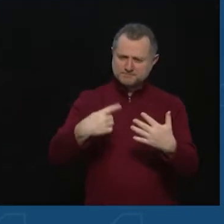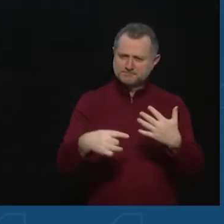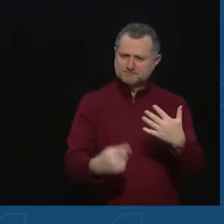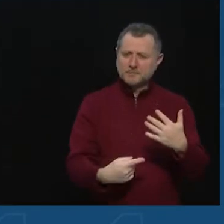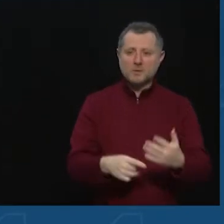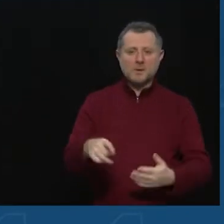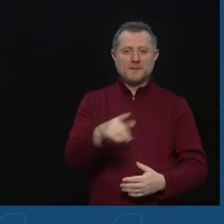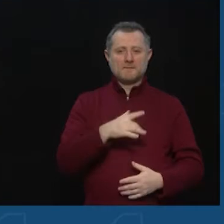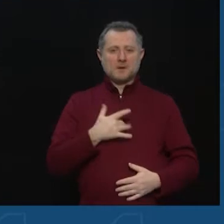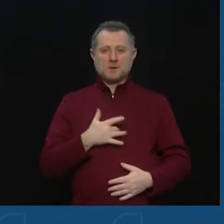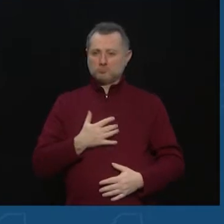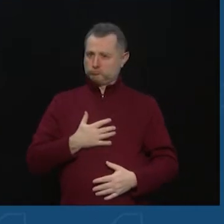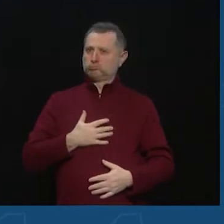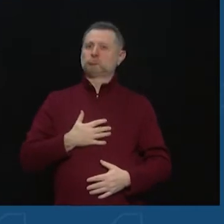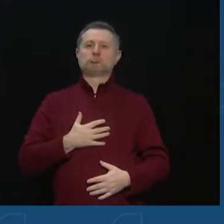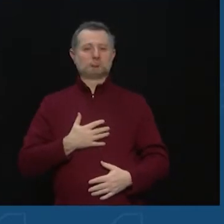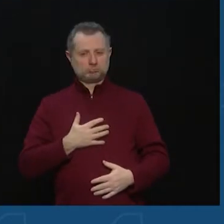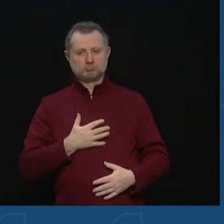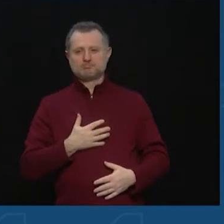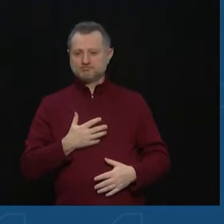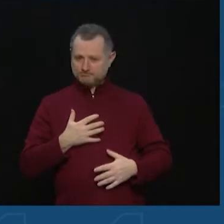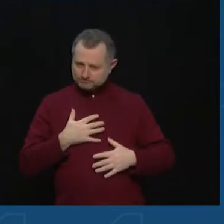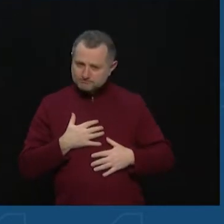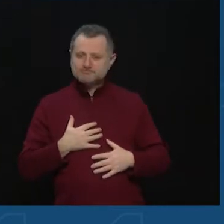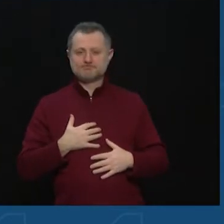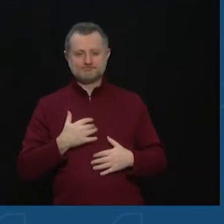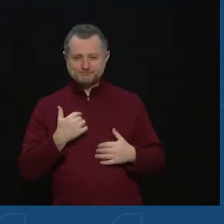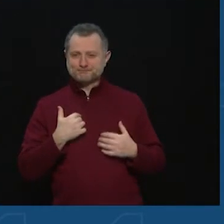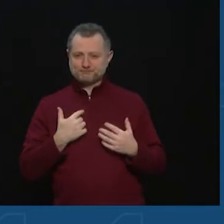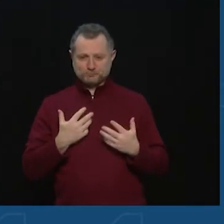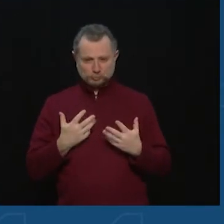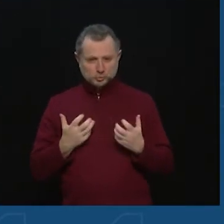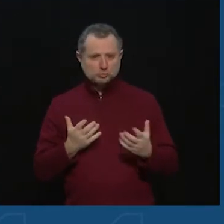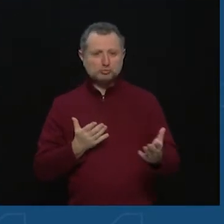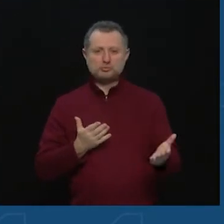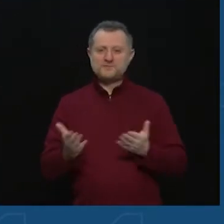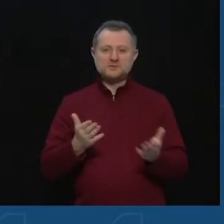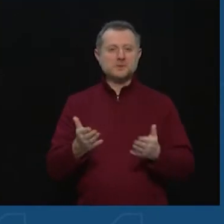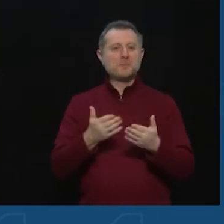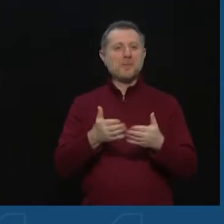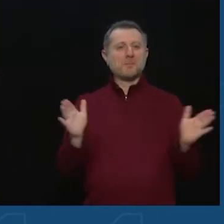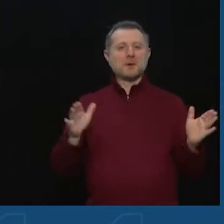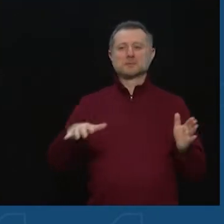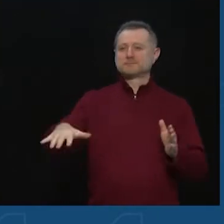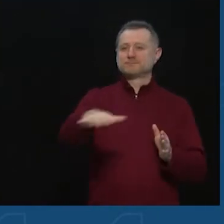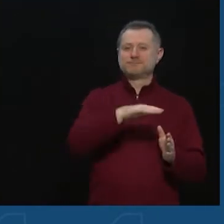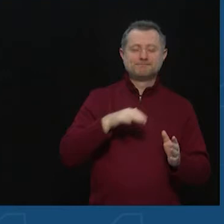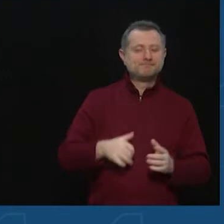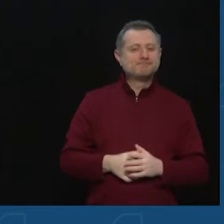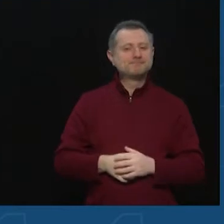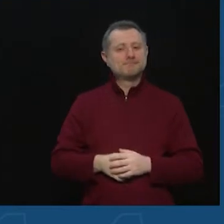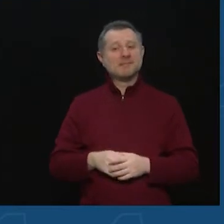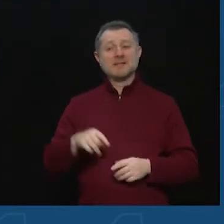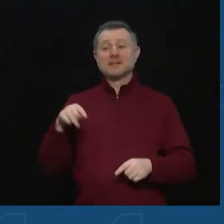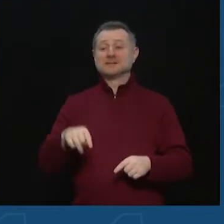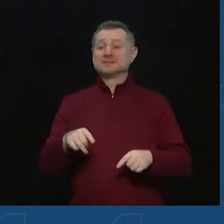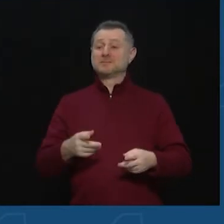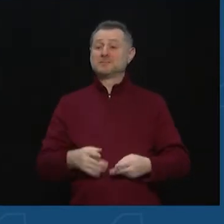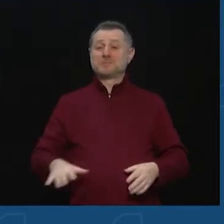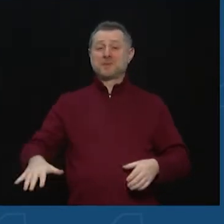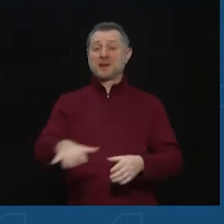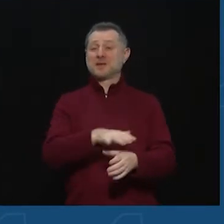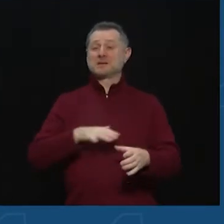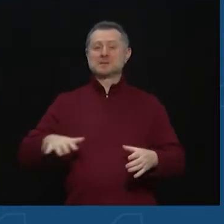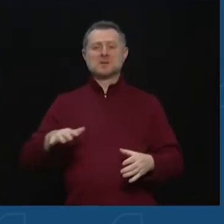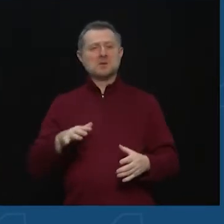this spark of public service. Because this position, yes, it's available